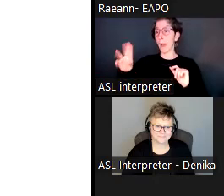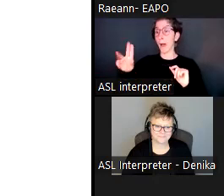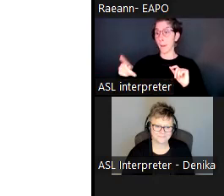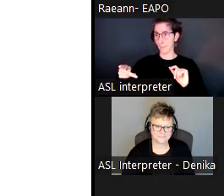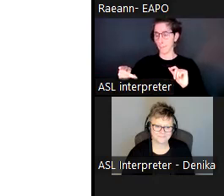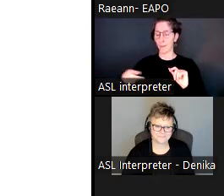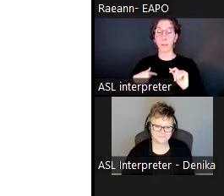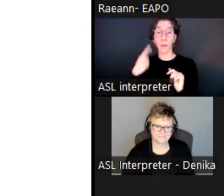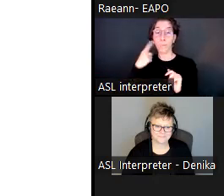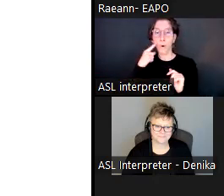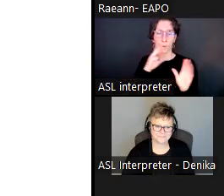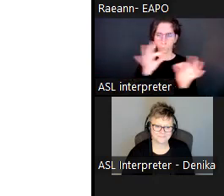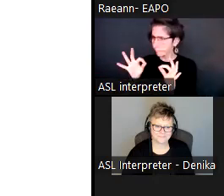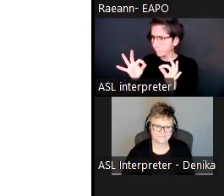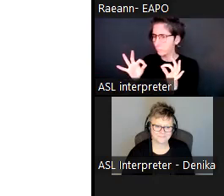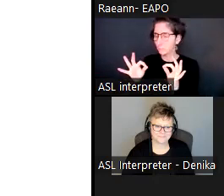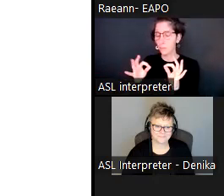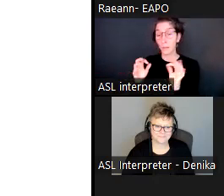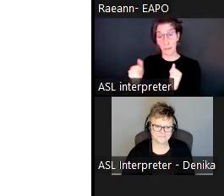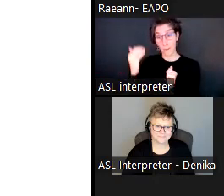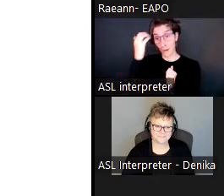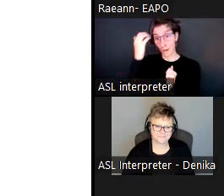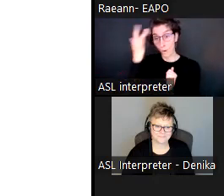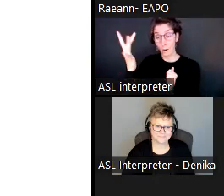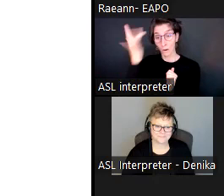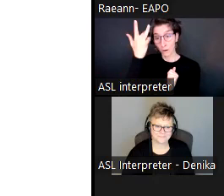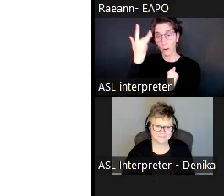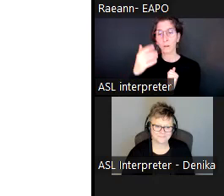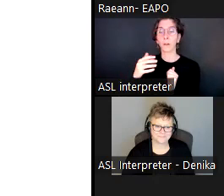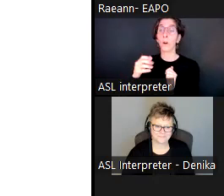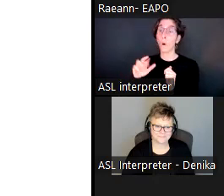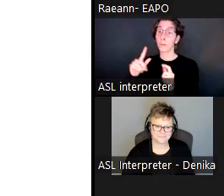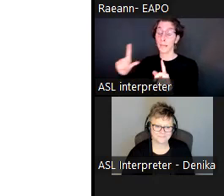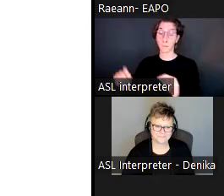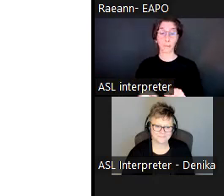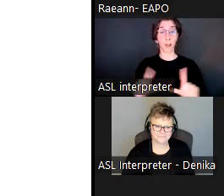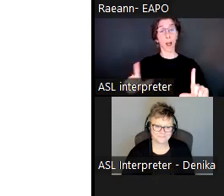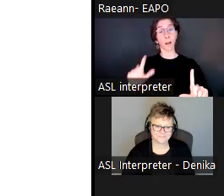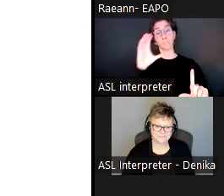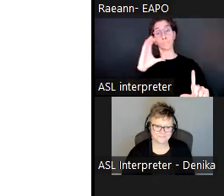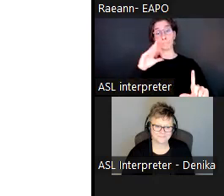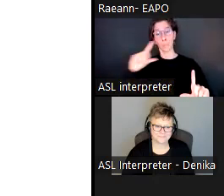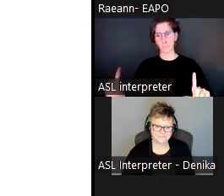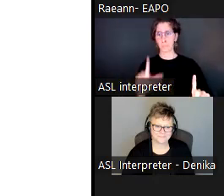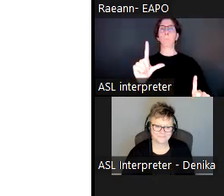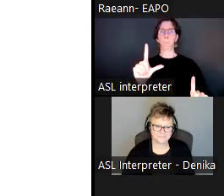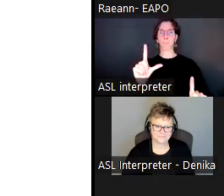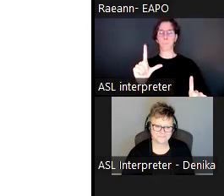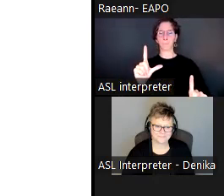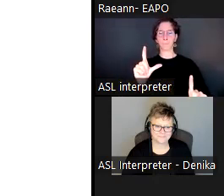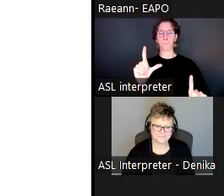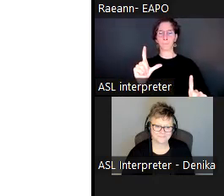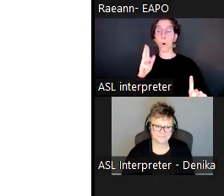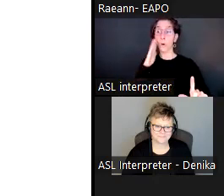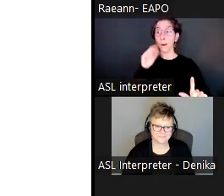annoying. It could be a pop-over that appears on top of your current page. It could be a pop-up that will